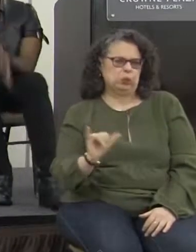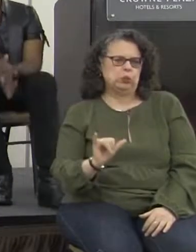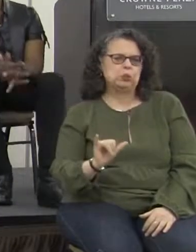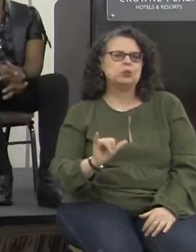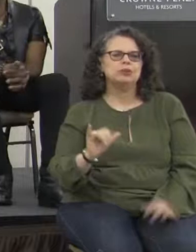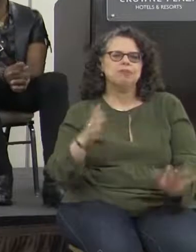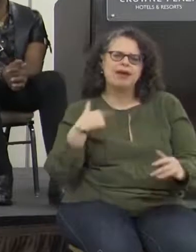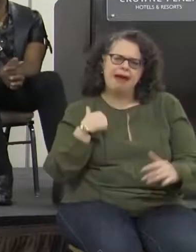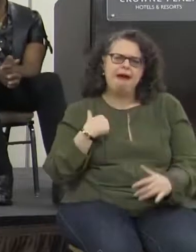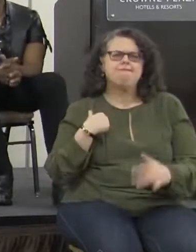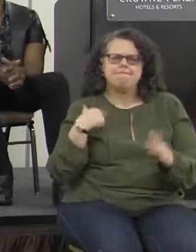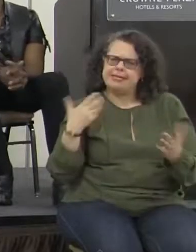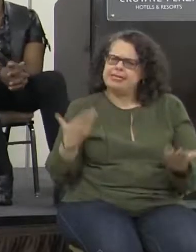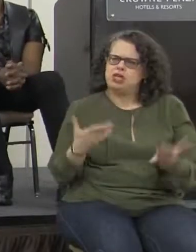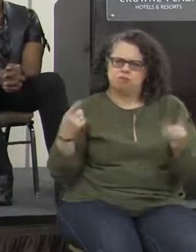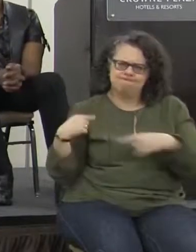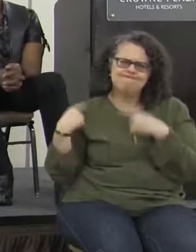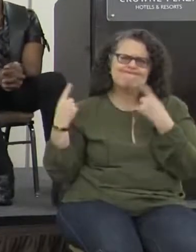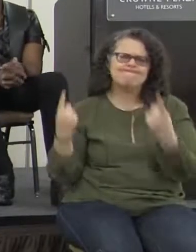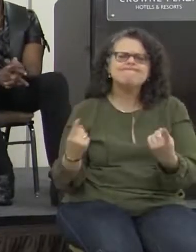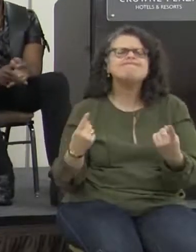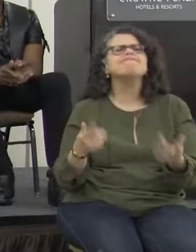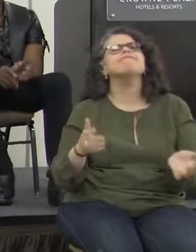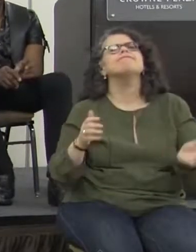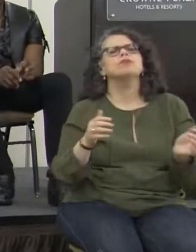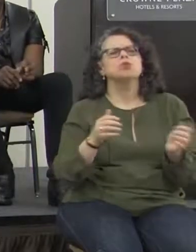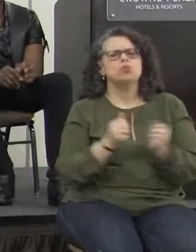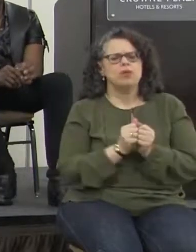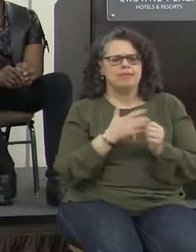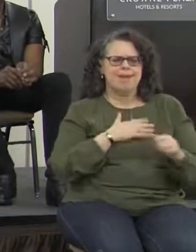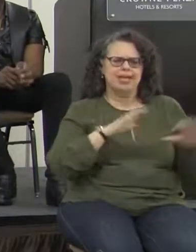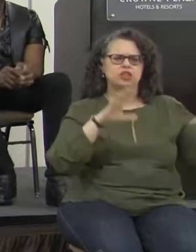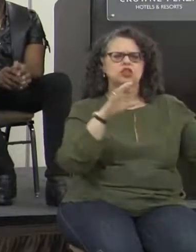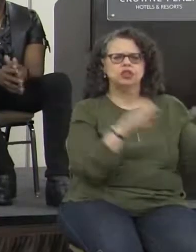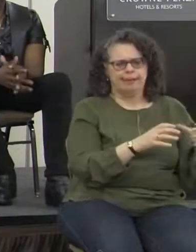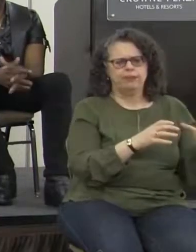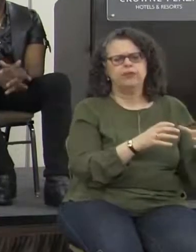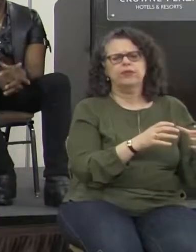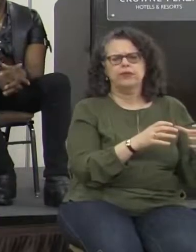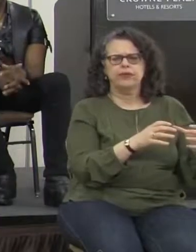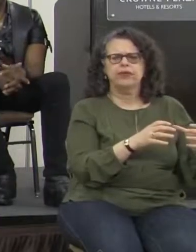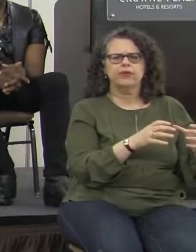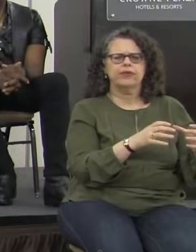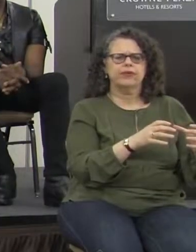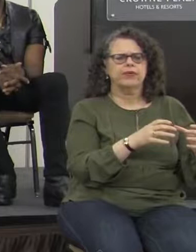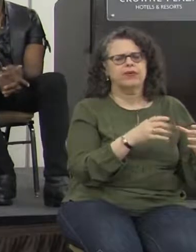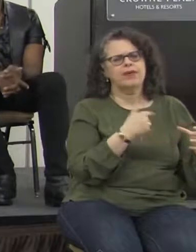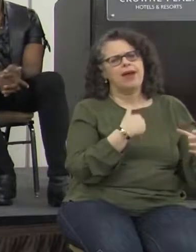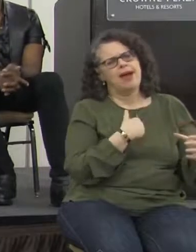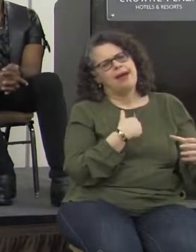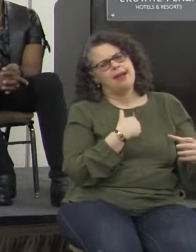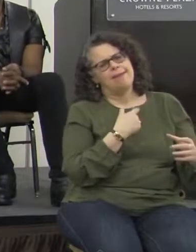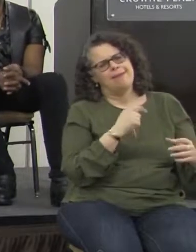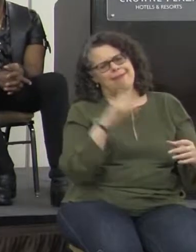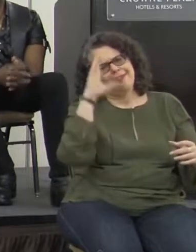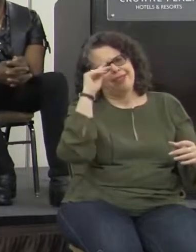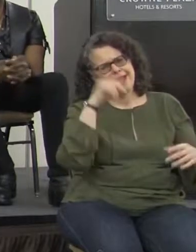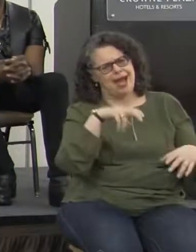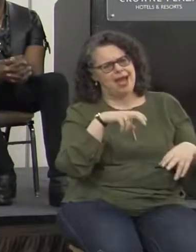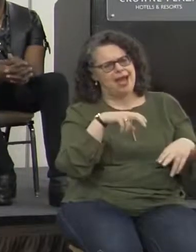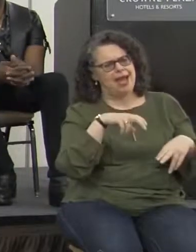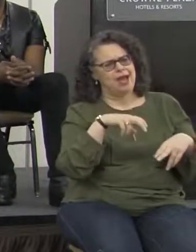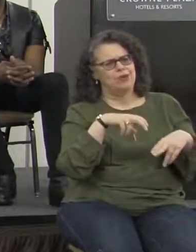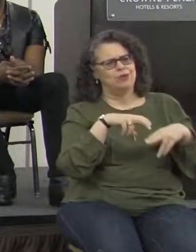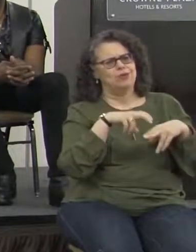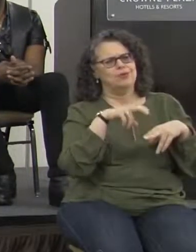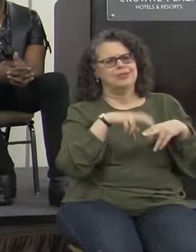Been around a while. With my chapter, I'm kind of the guy who sits on the porch in the